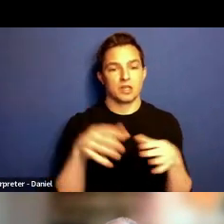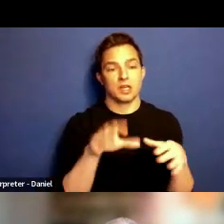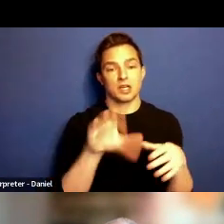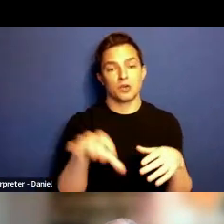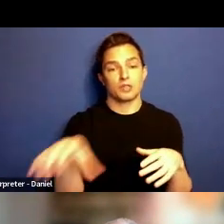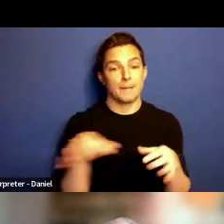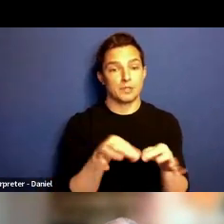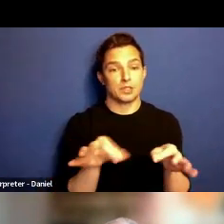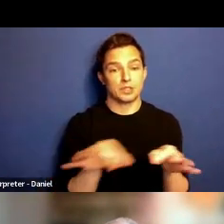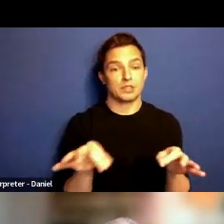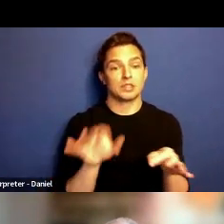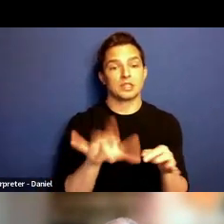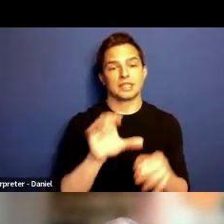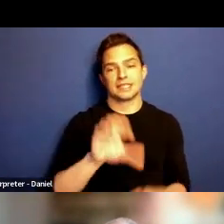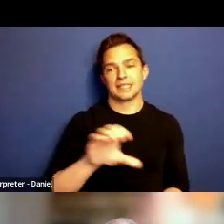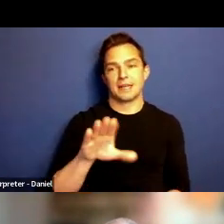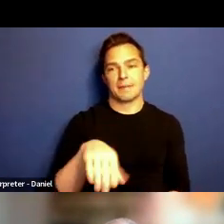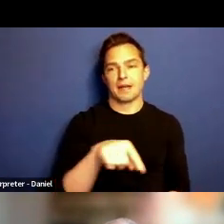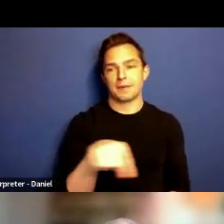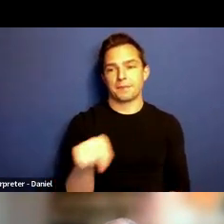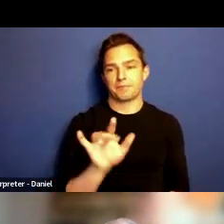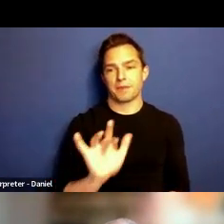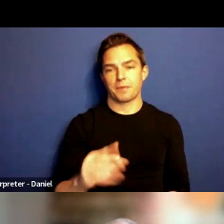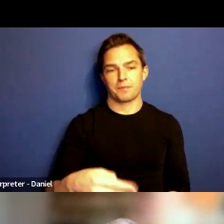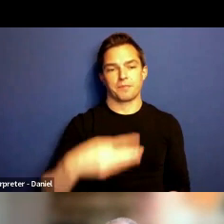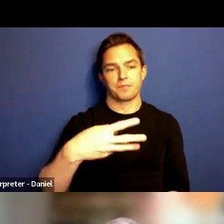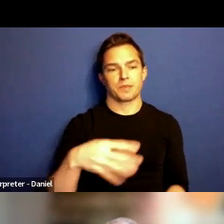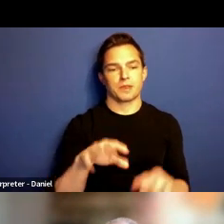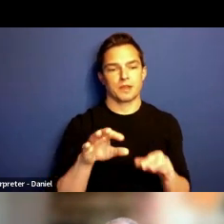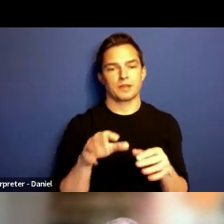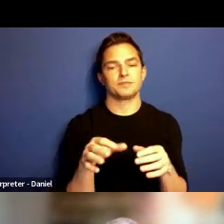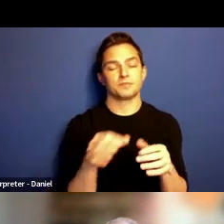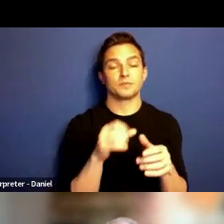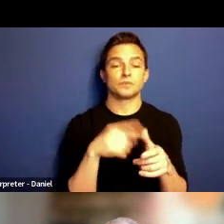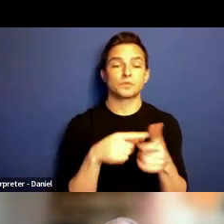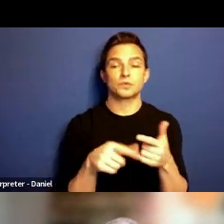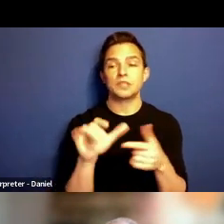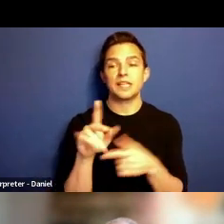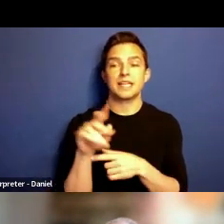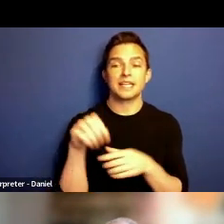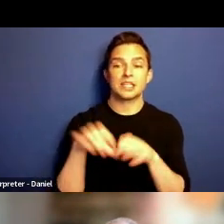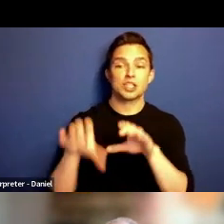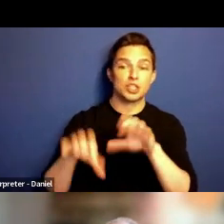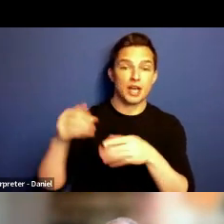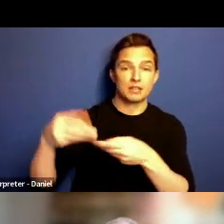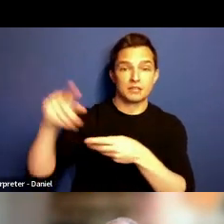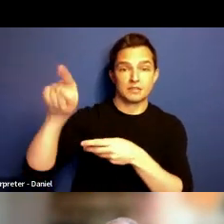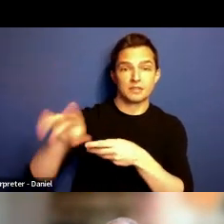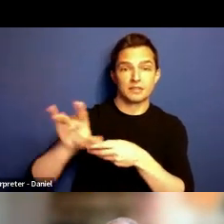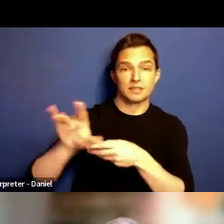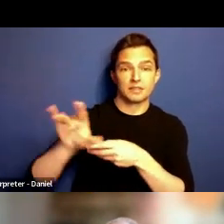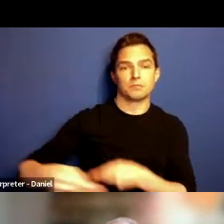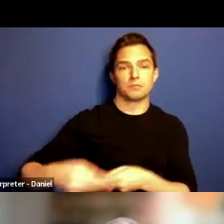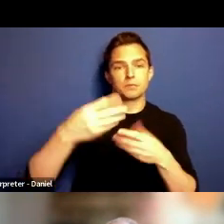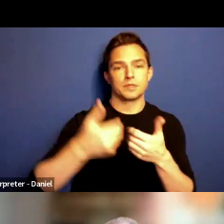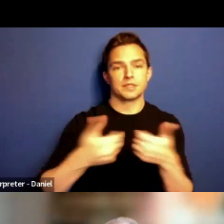be viewed by clicking the CC at the bottom of your screen or clicking the link in the chat pod to view in a separate window.